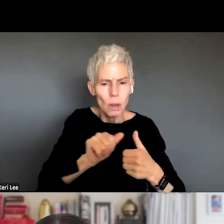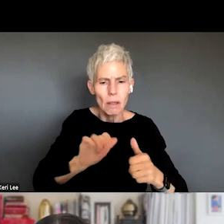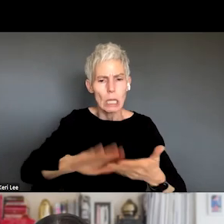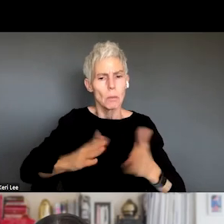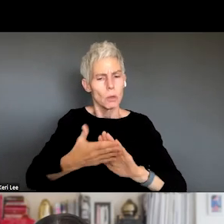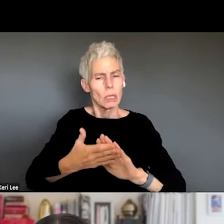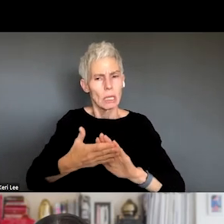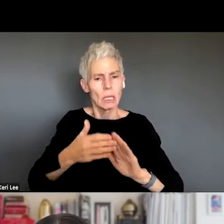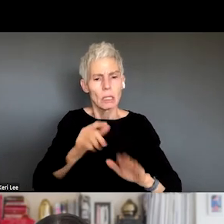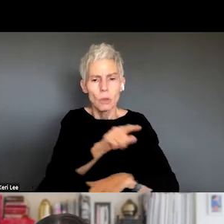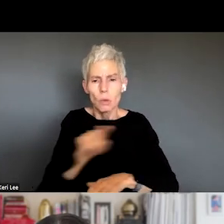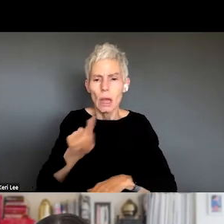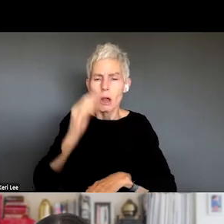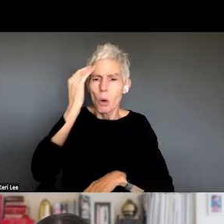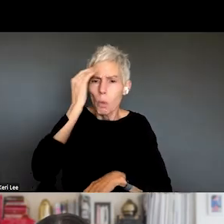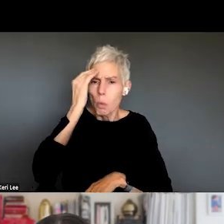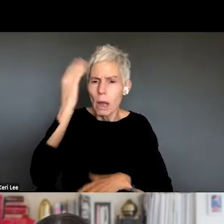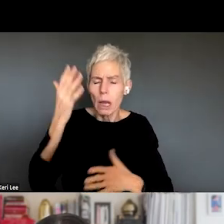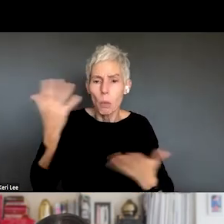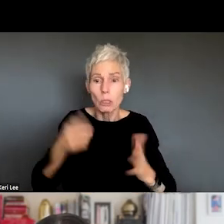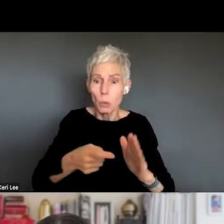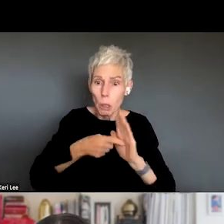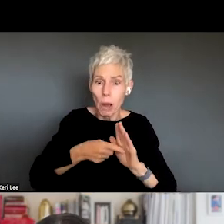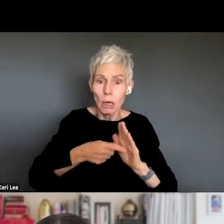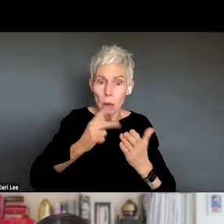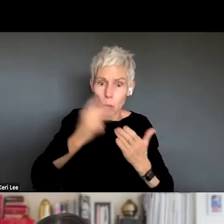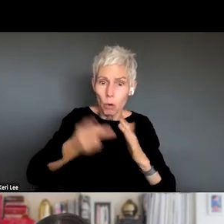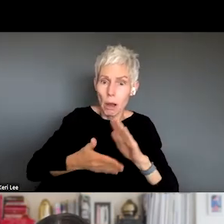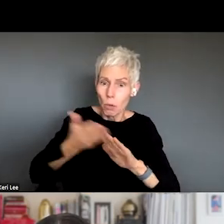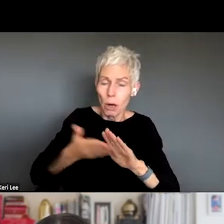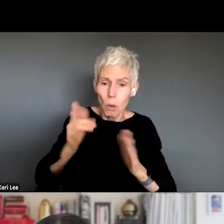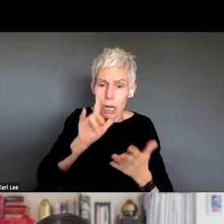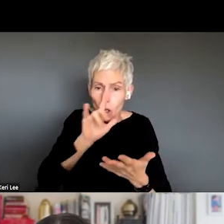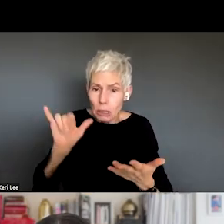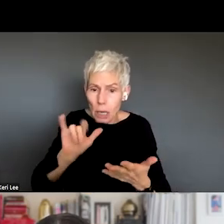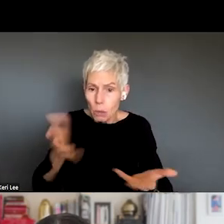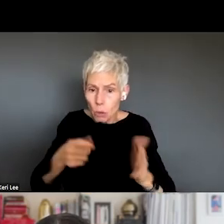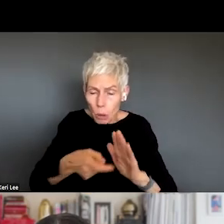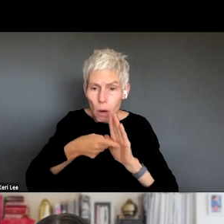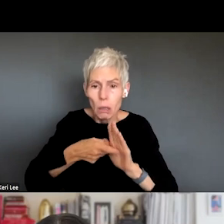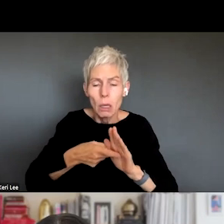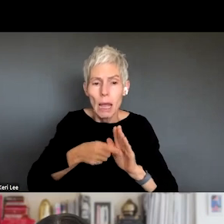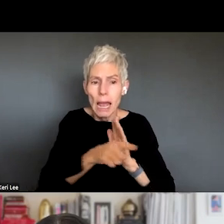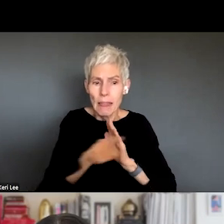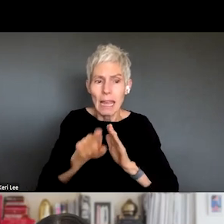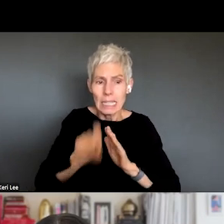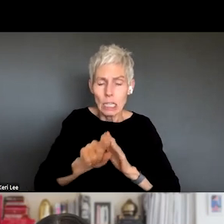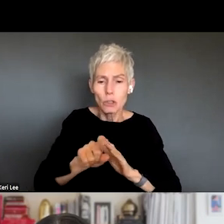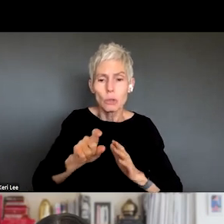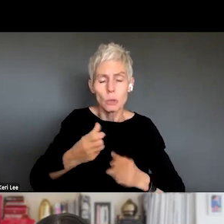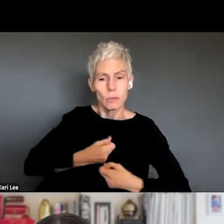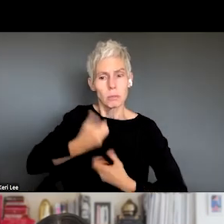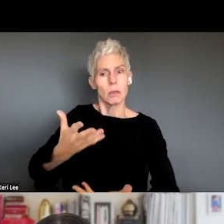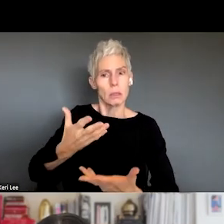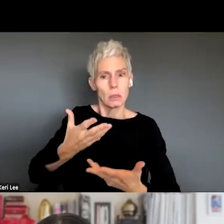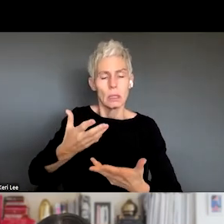aware of what it takes to run a program like this, and aware that they really need to make their voices heard if they want to continue